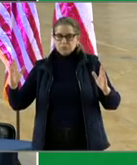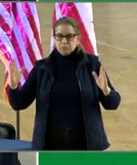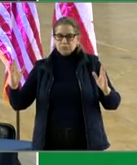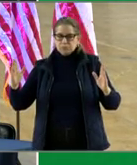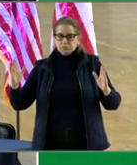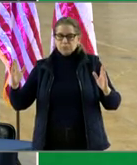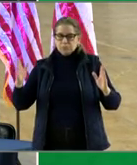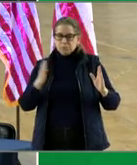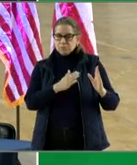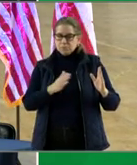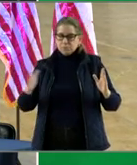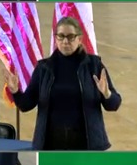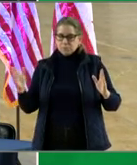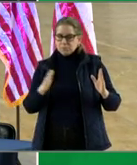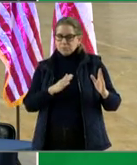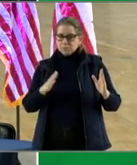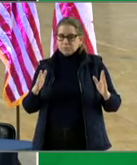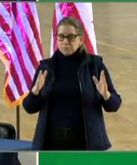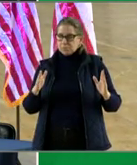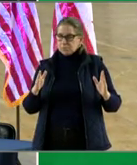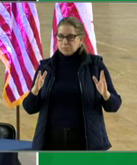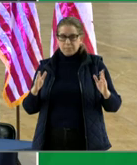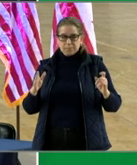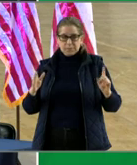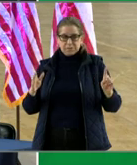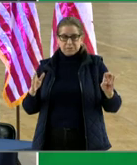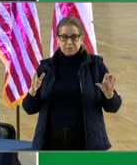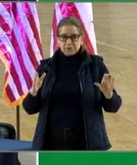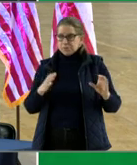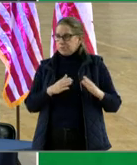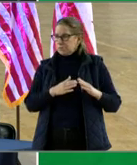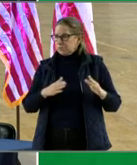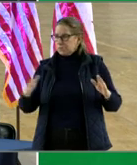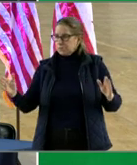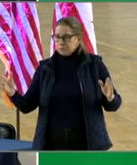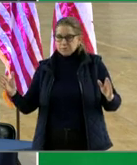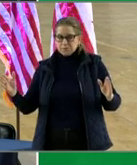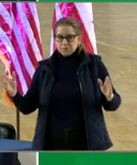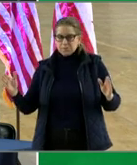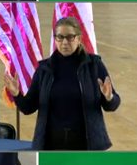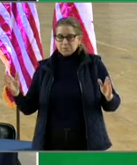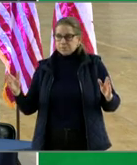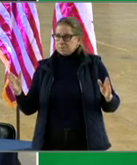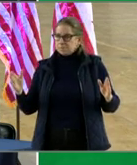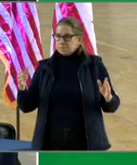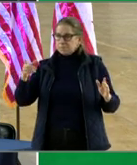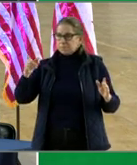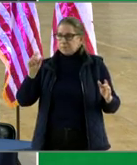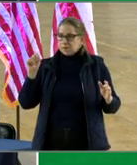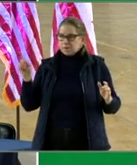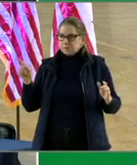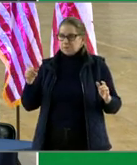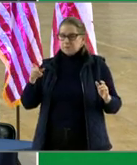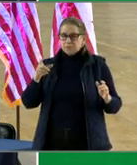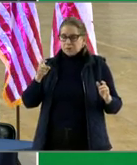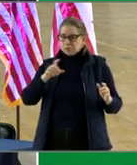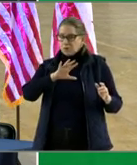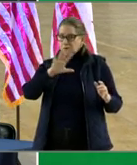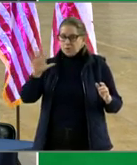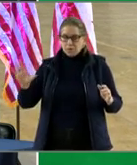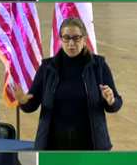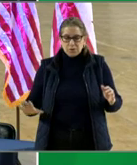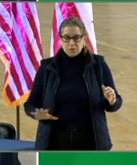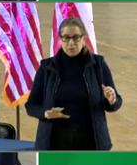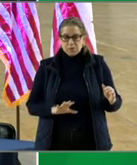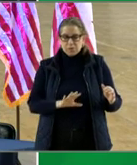through December? Correct. And the numbers that we see for projected cases, that's overall infections, not